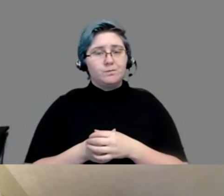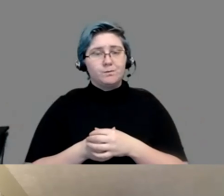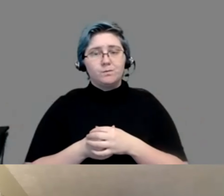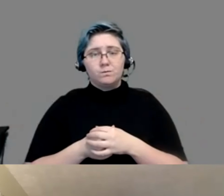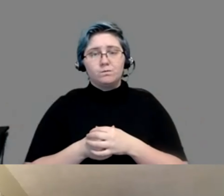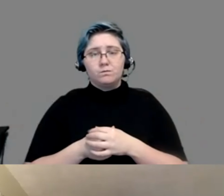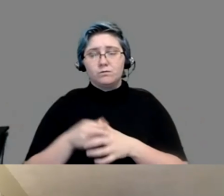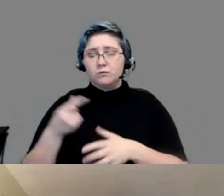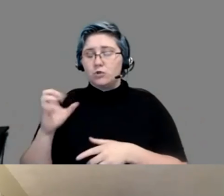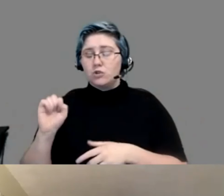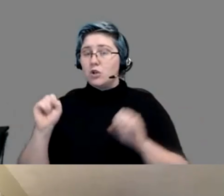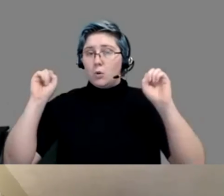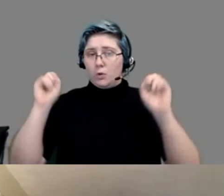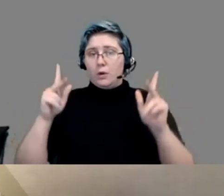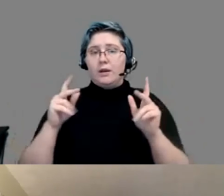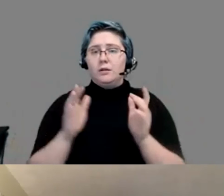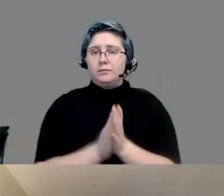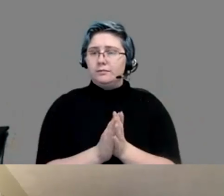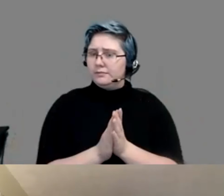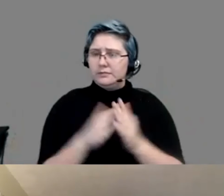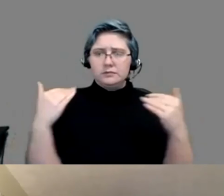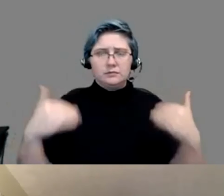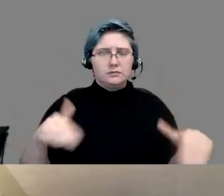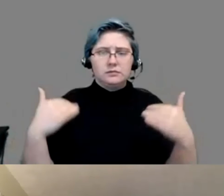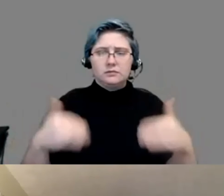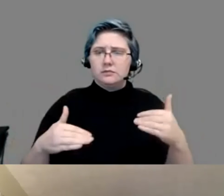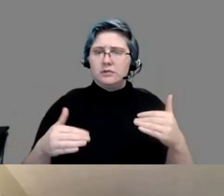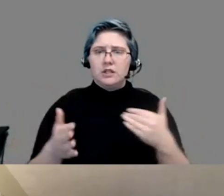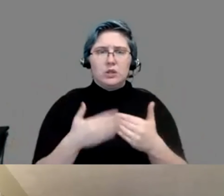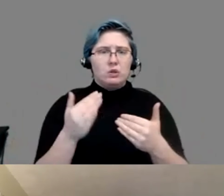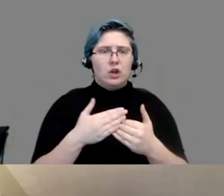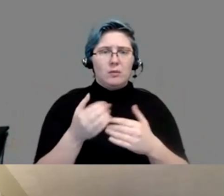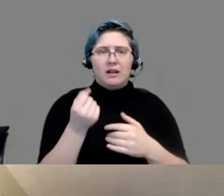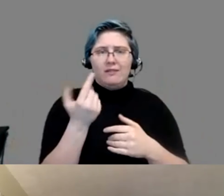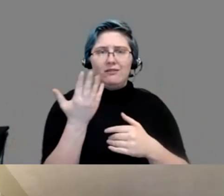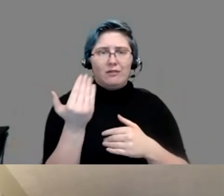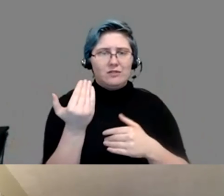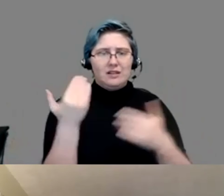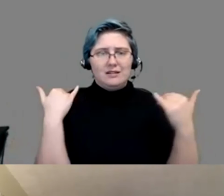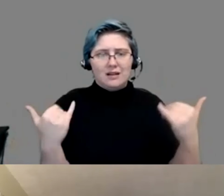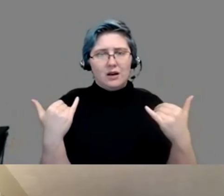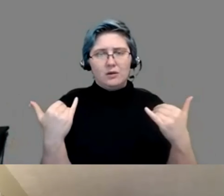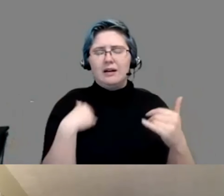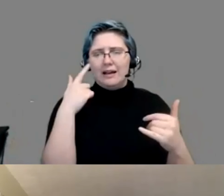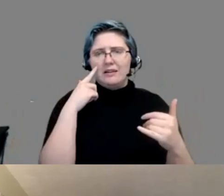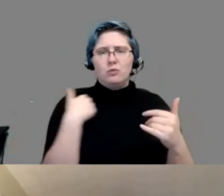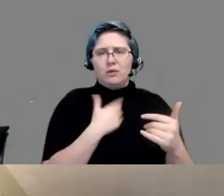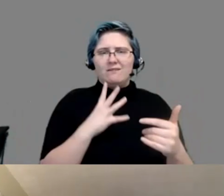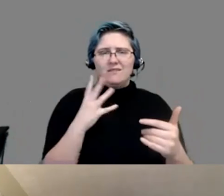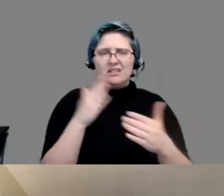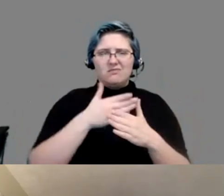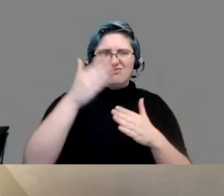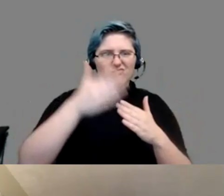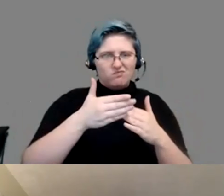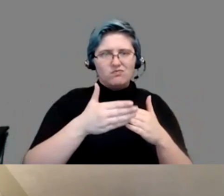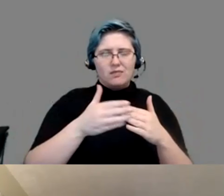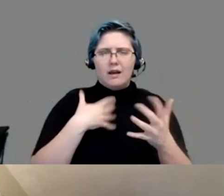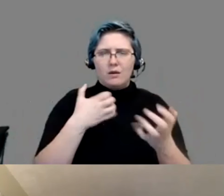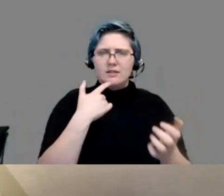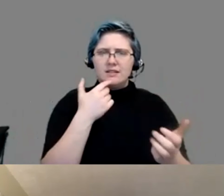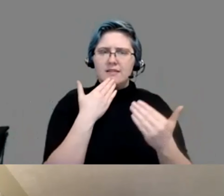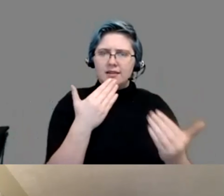Okay. Well, I'll tell you what, it is almost a quarter after, and so I think we're going to officially wrap up. I just wanted to say